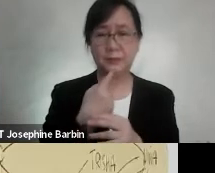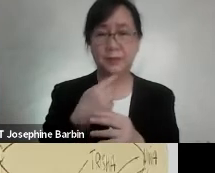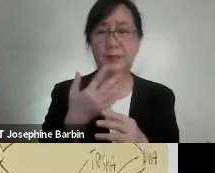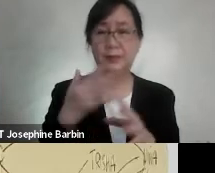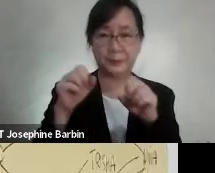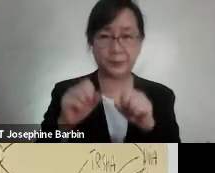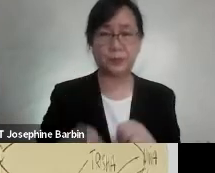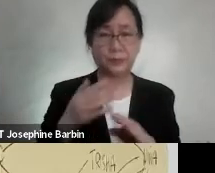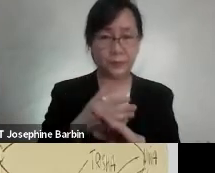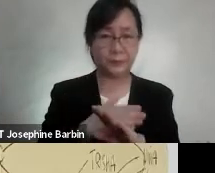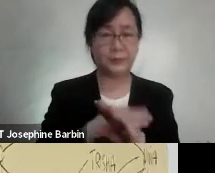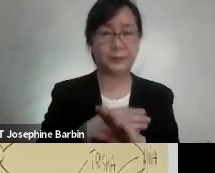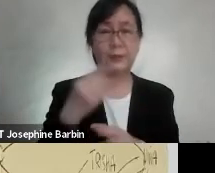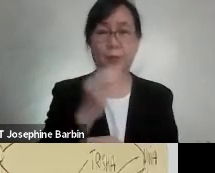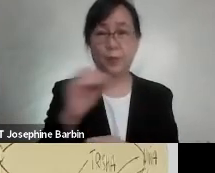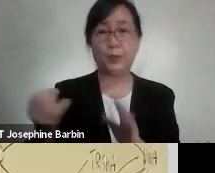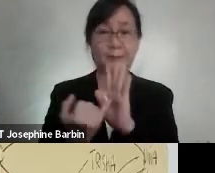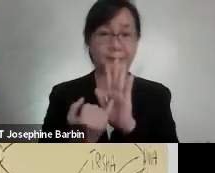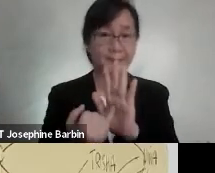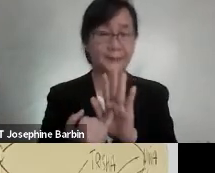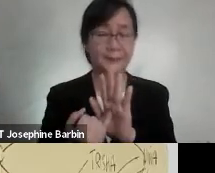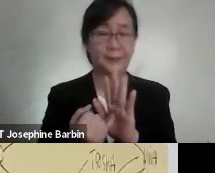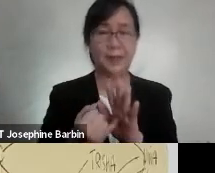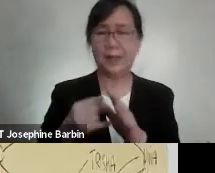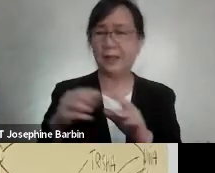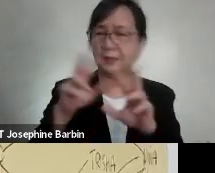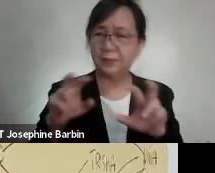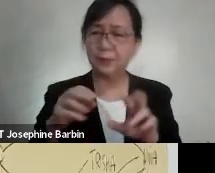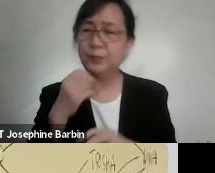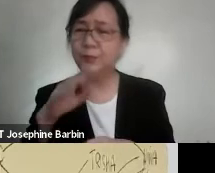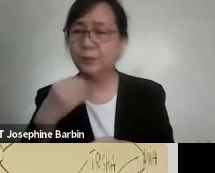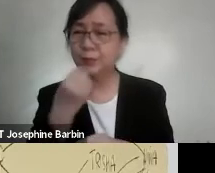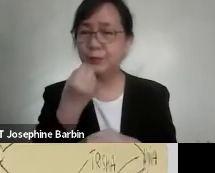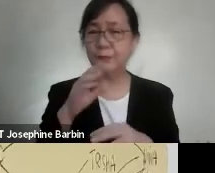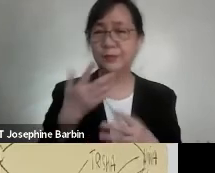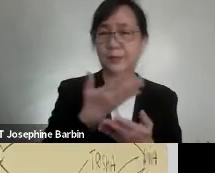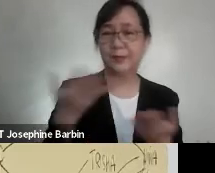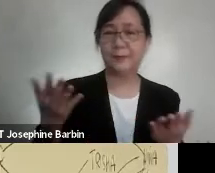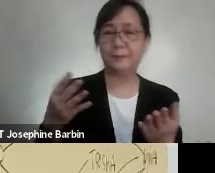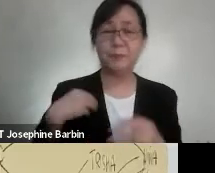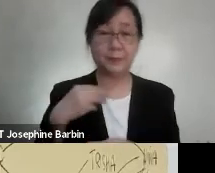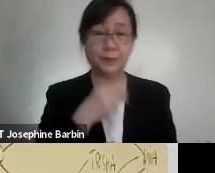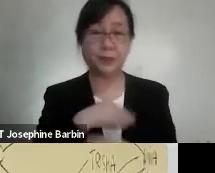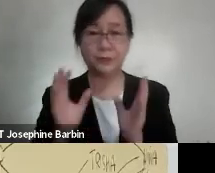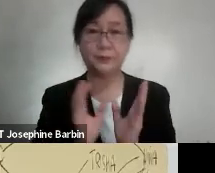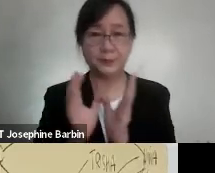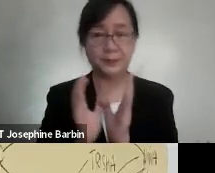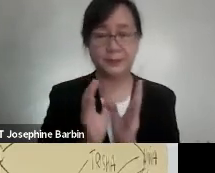capacity to develop their identities, to explore who they are, both as individuals and as members of